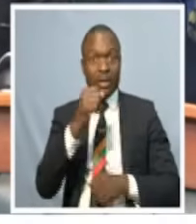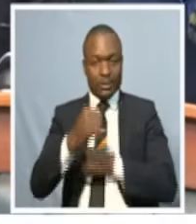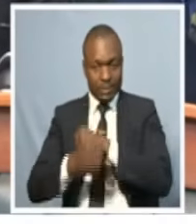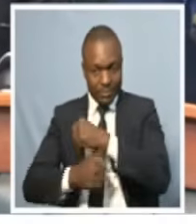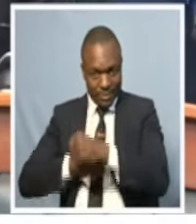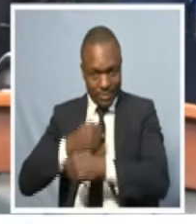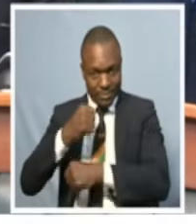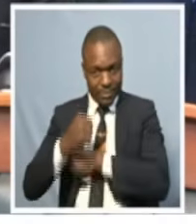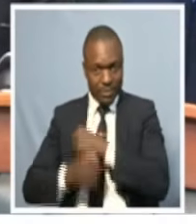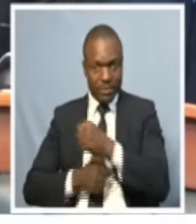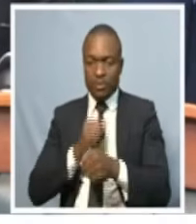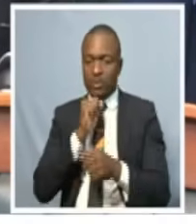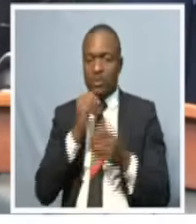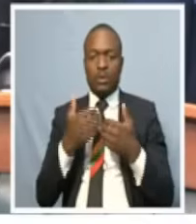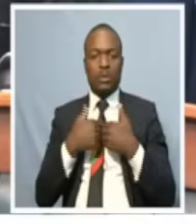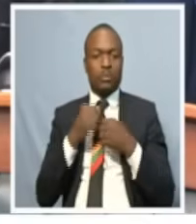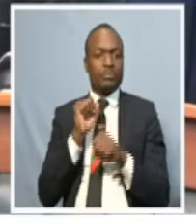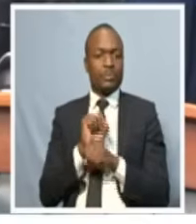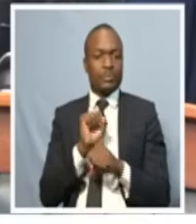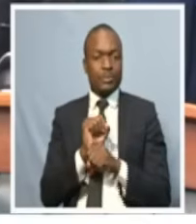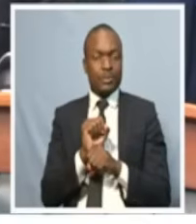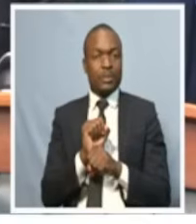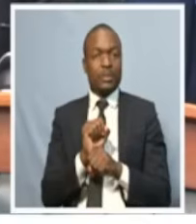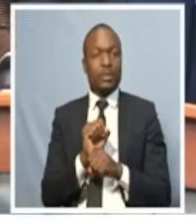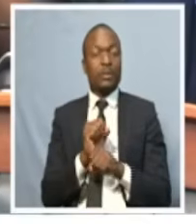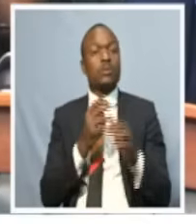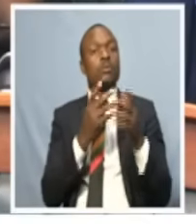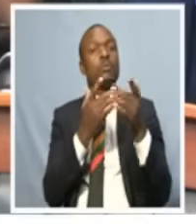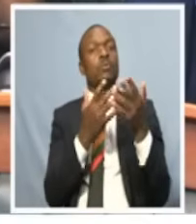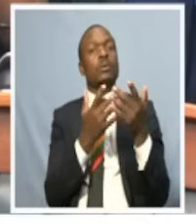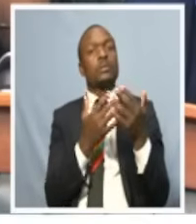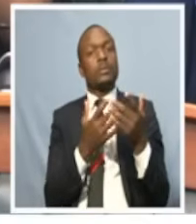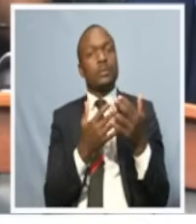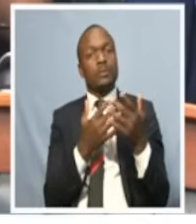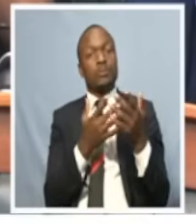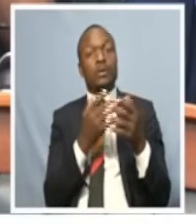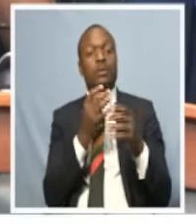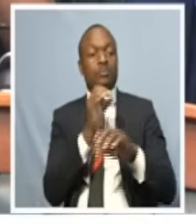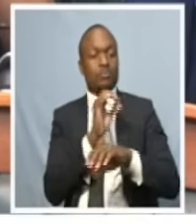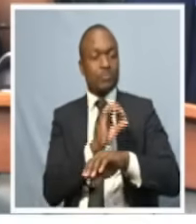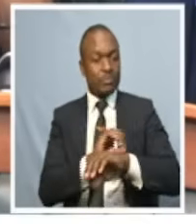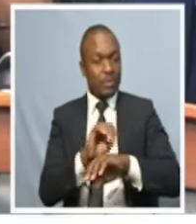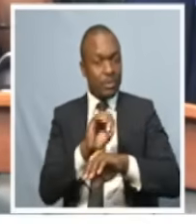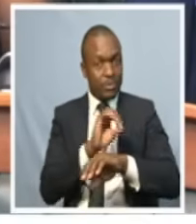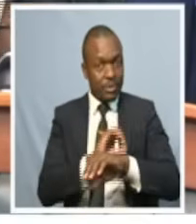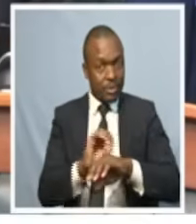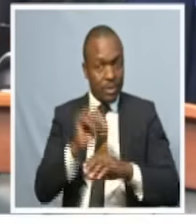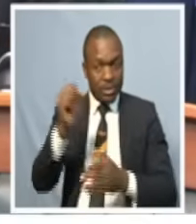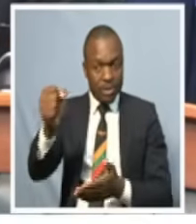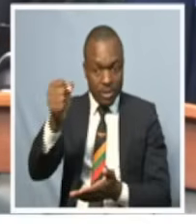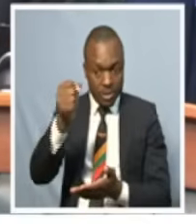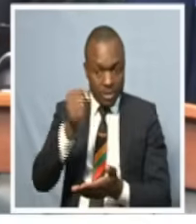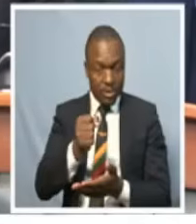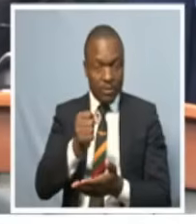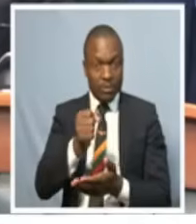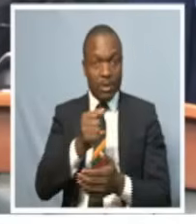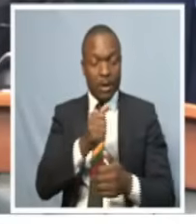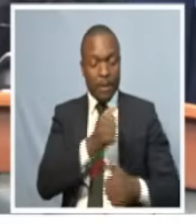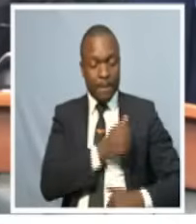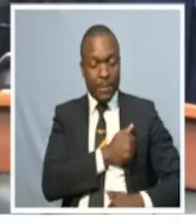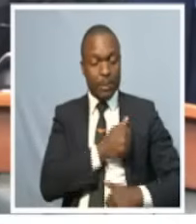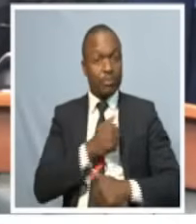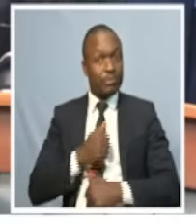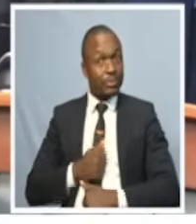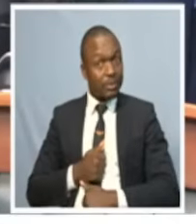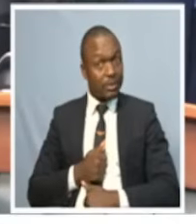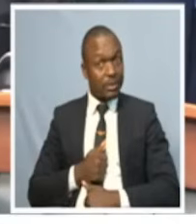suffering. They have no jobs and they look forward to opportunities such as the recruitment in the army, in the police, for them to